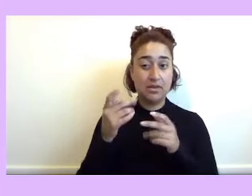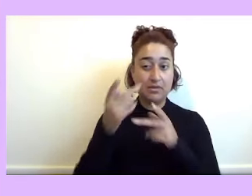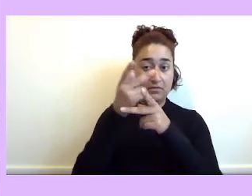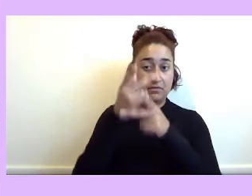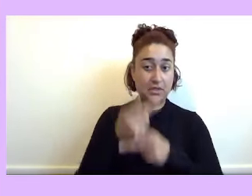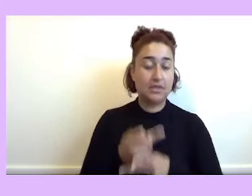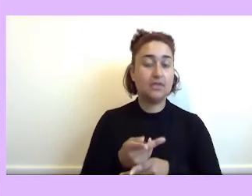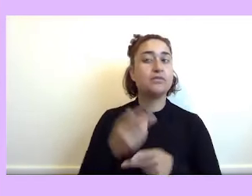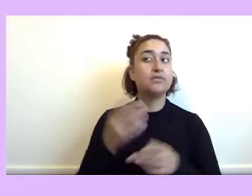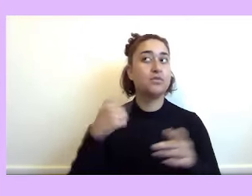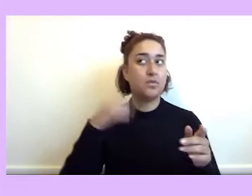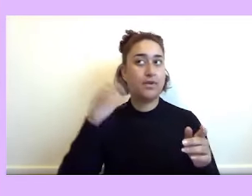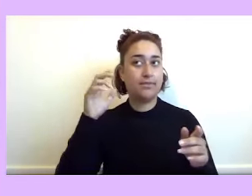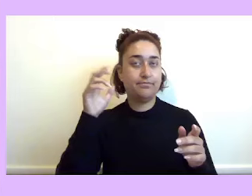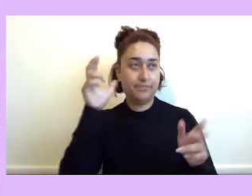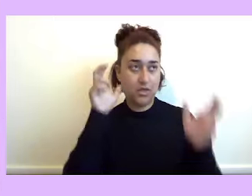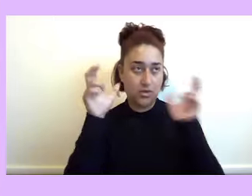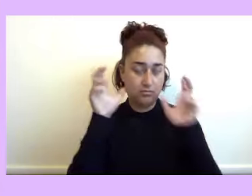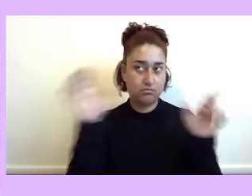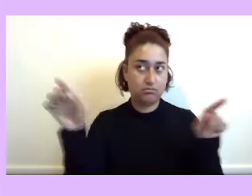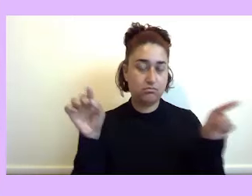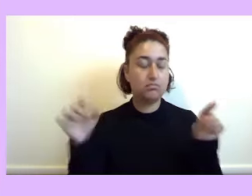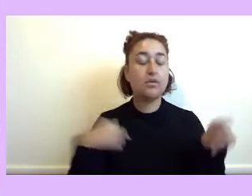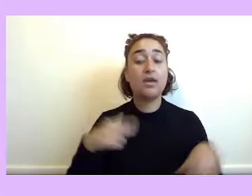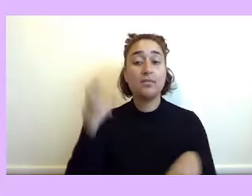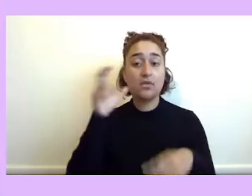hearing. I'm hearing about